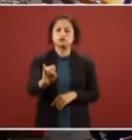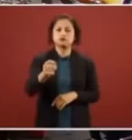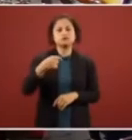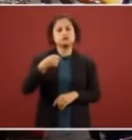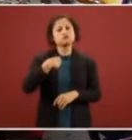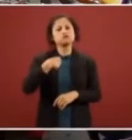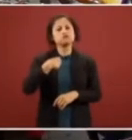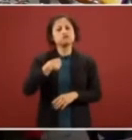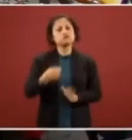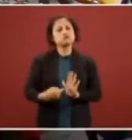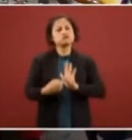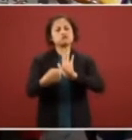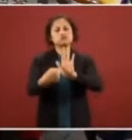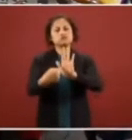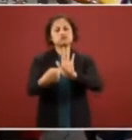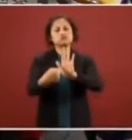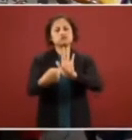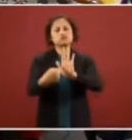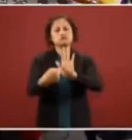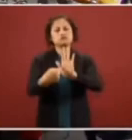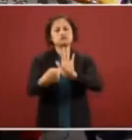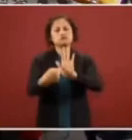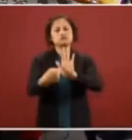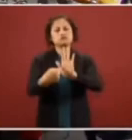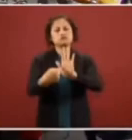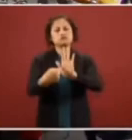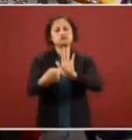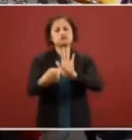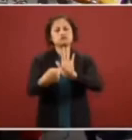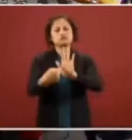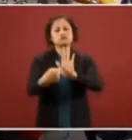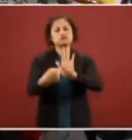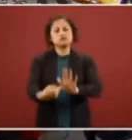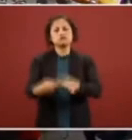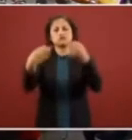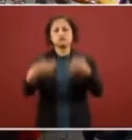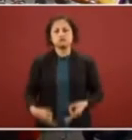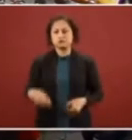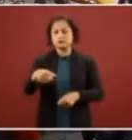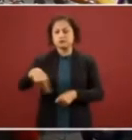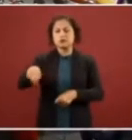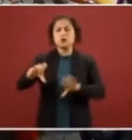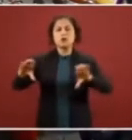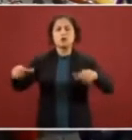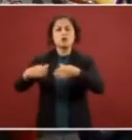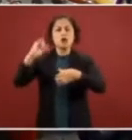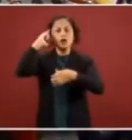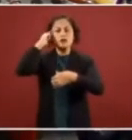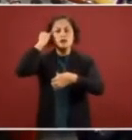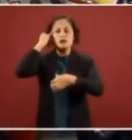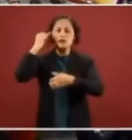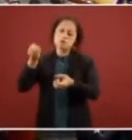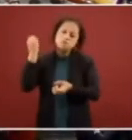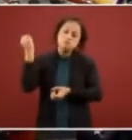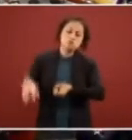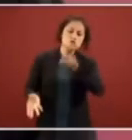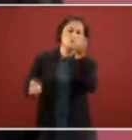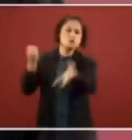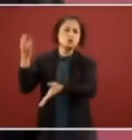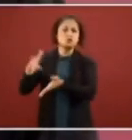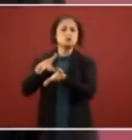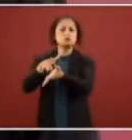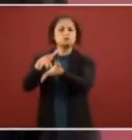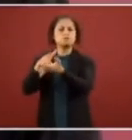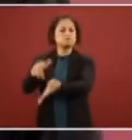communities están recibiendo apoyos. Are receiving supports. Como nunca. Like never before.